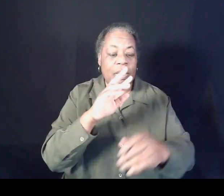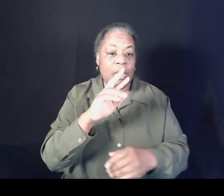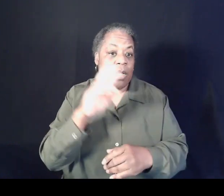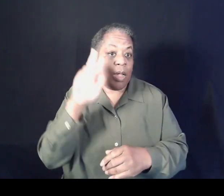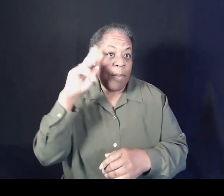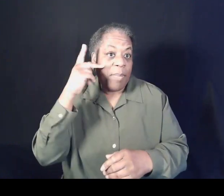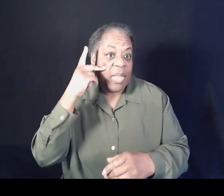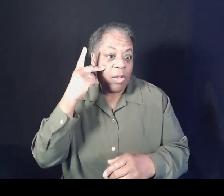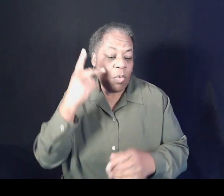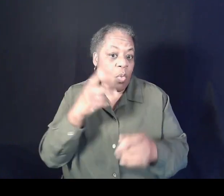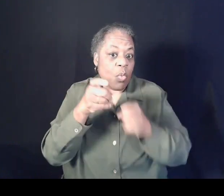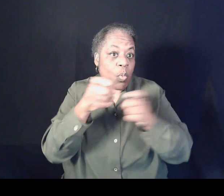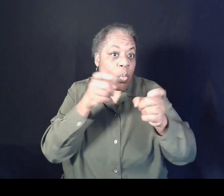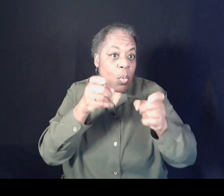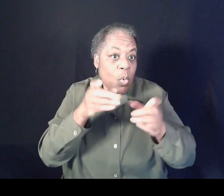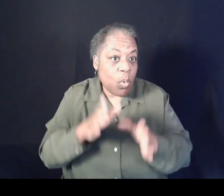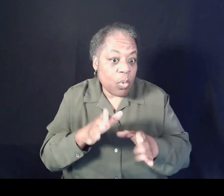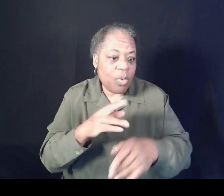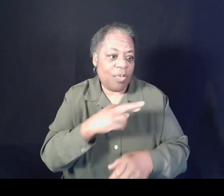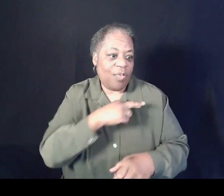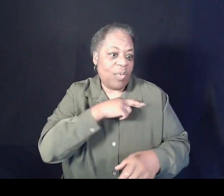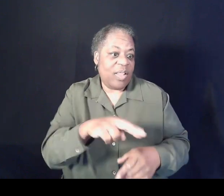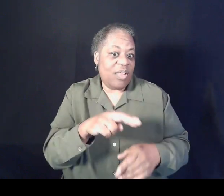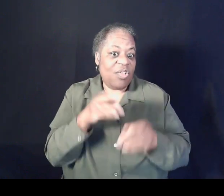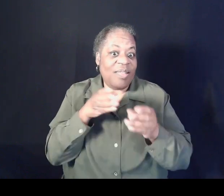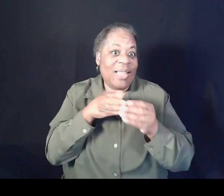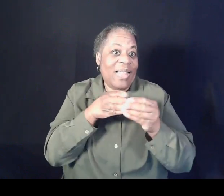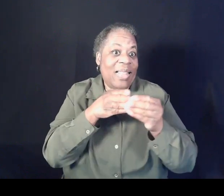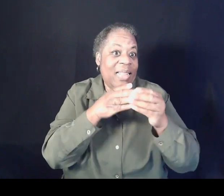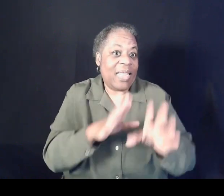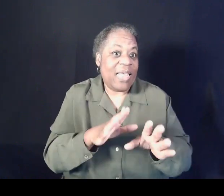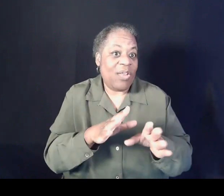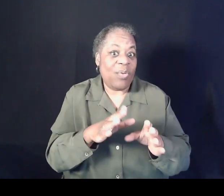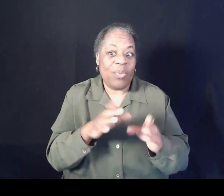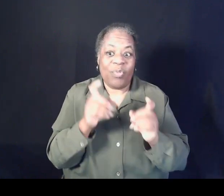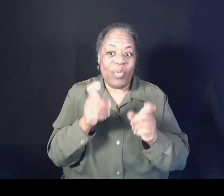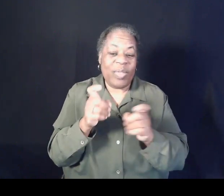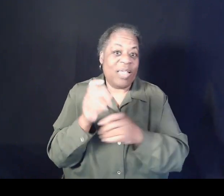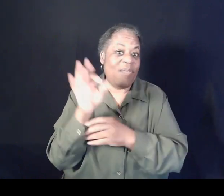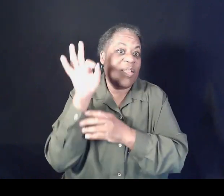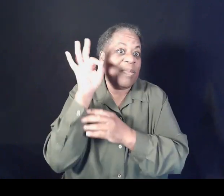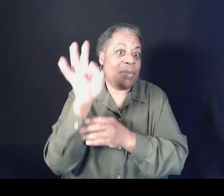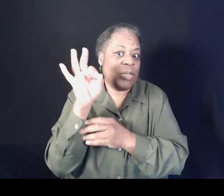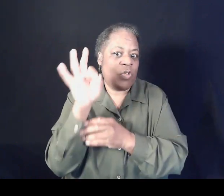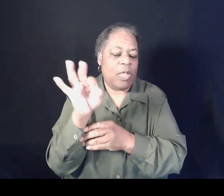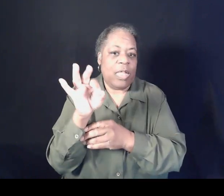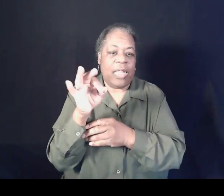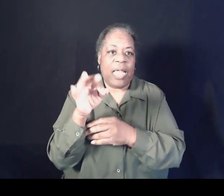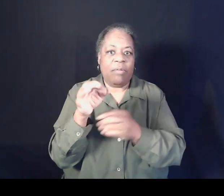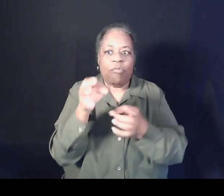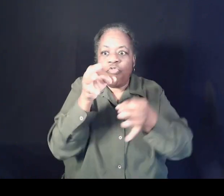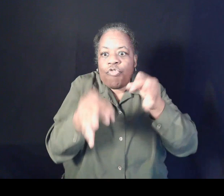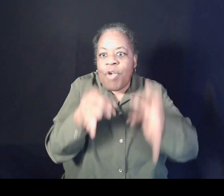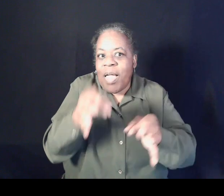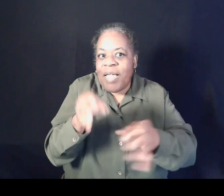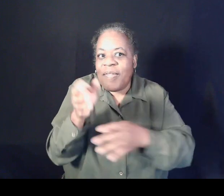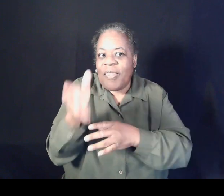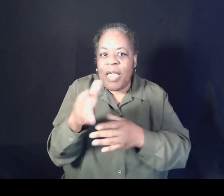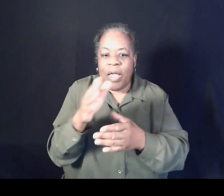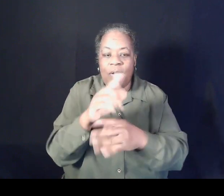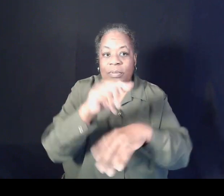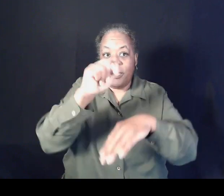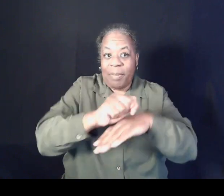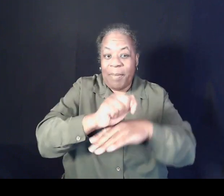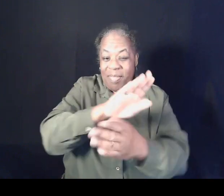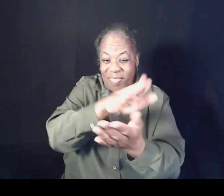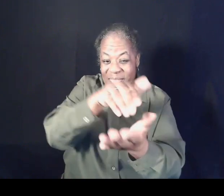and religious leaders would give speeches and even hold trials, as we'll see later. The Temple of Jerusalem was the center of